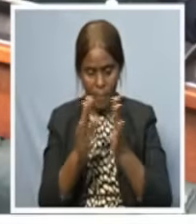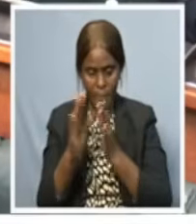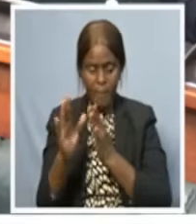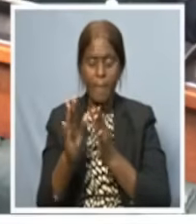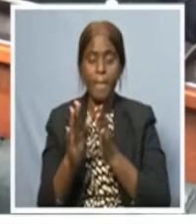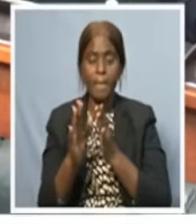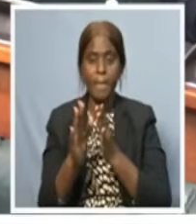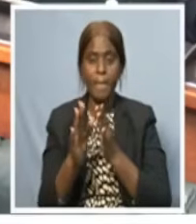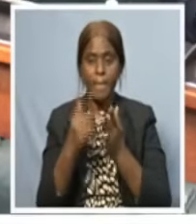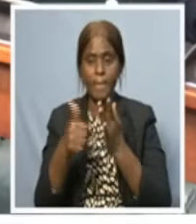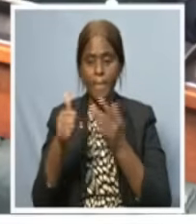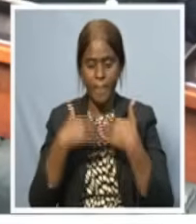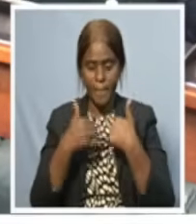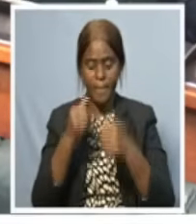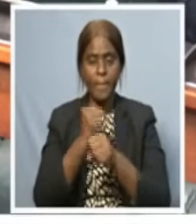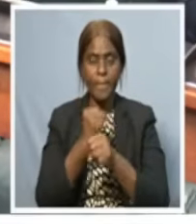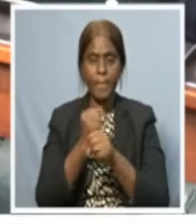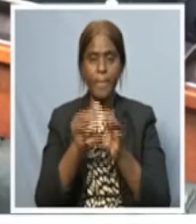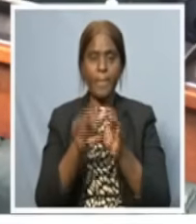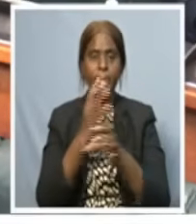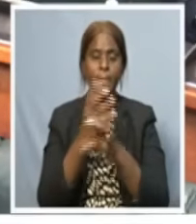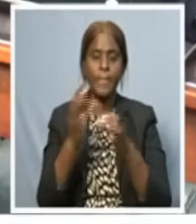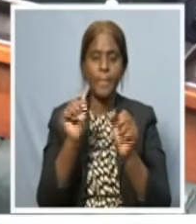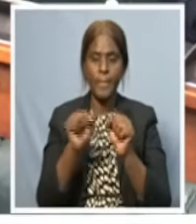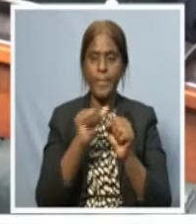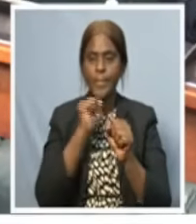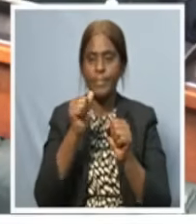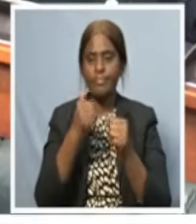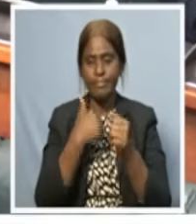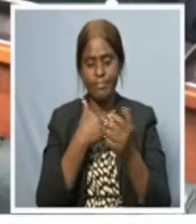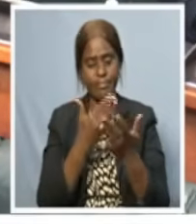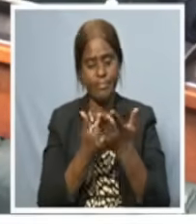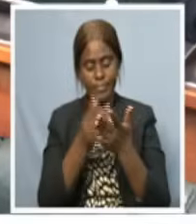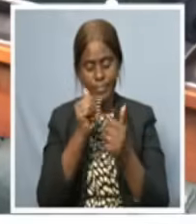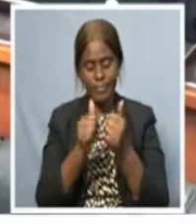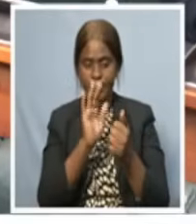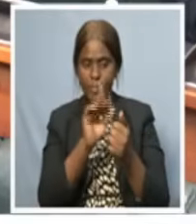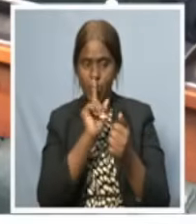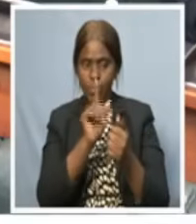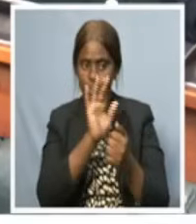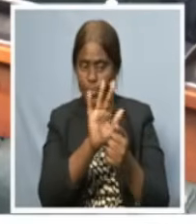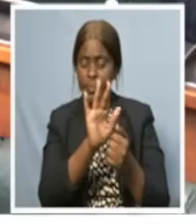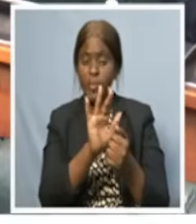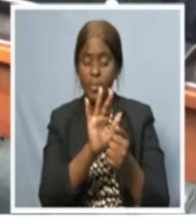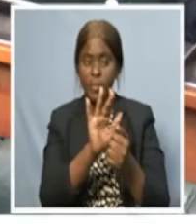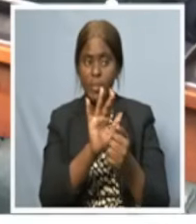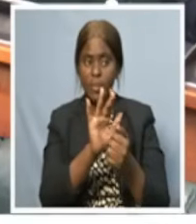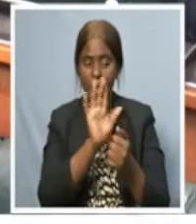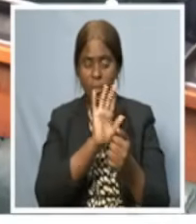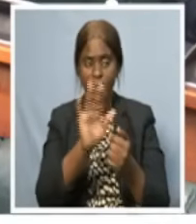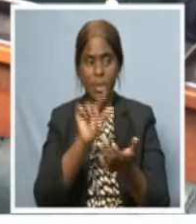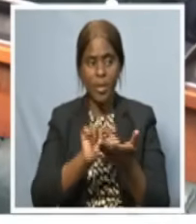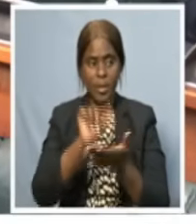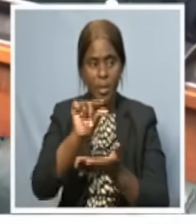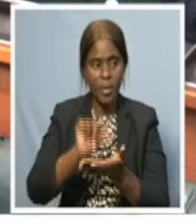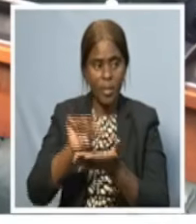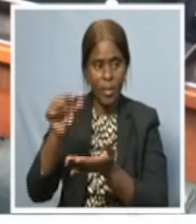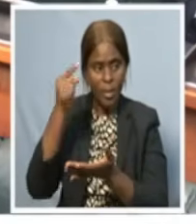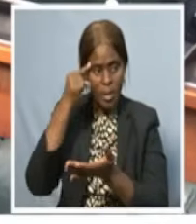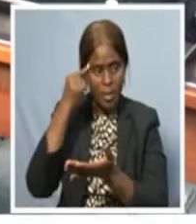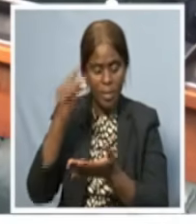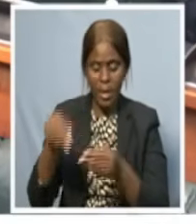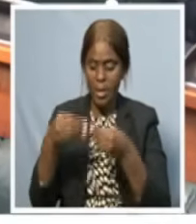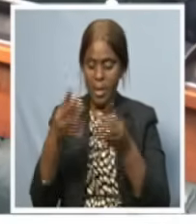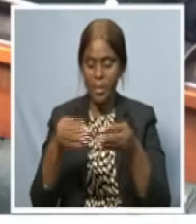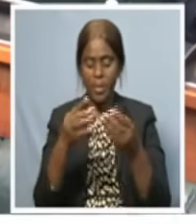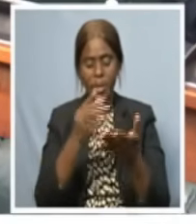that the health workers in Chinsali can actually consider, because it is part of their incentives that the government